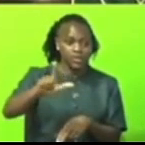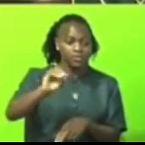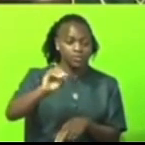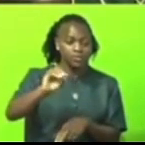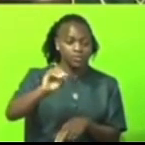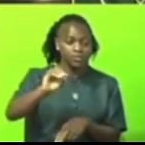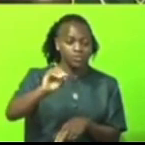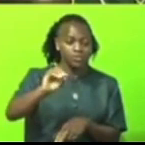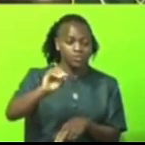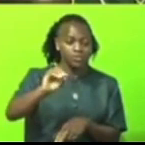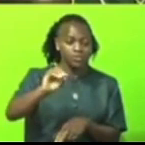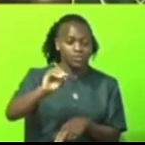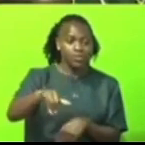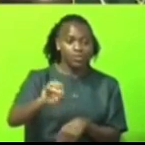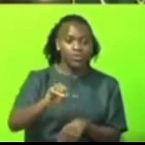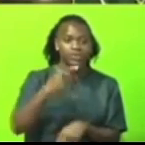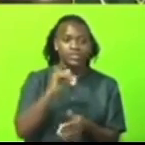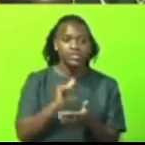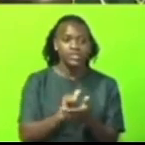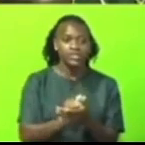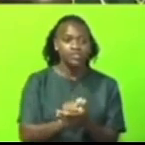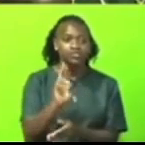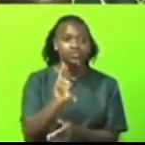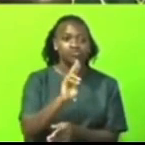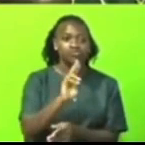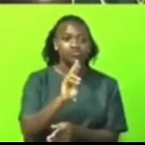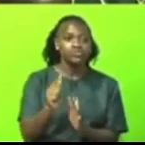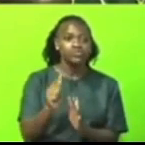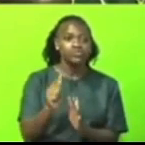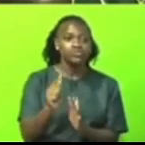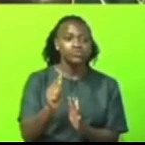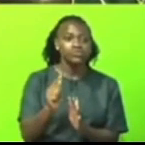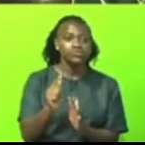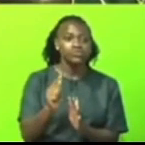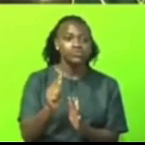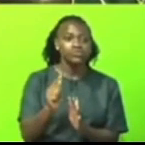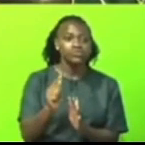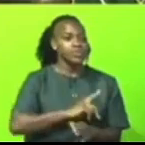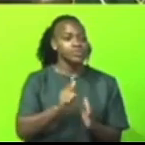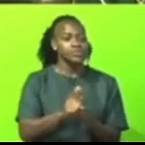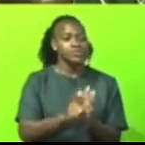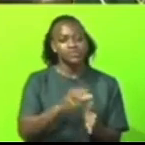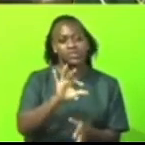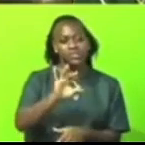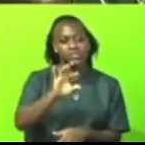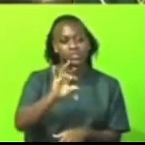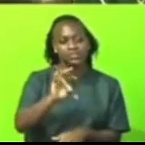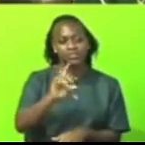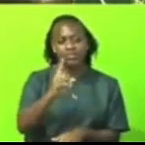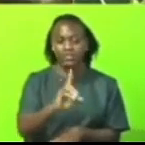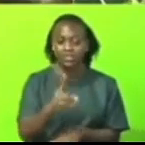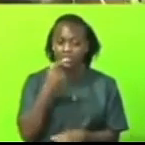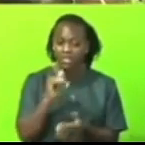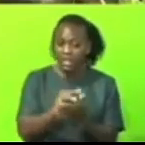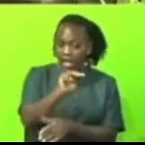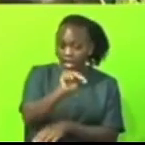and took an action to enforce article 971 G of the Constitution and rote that the NPP Member of